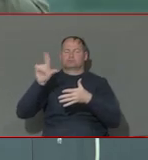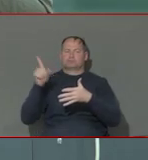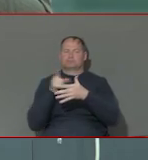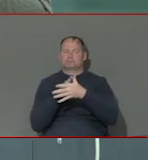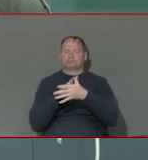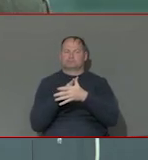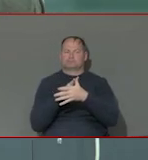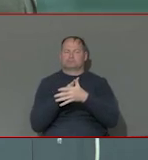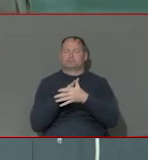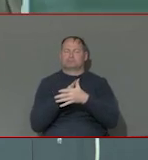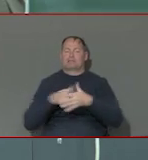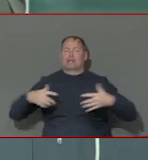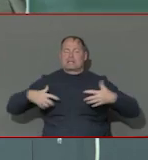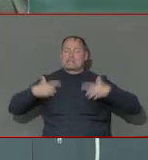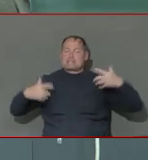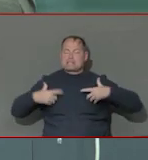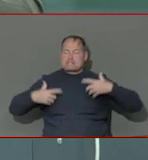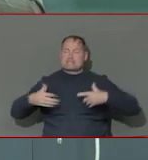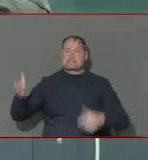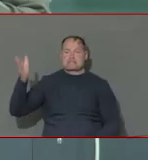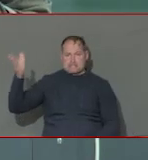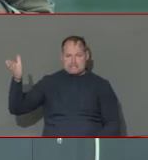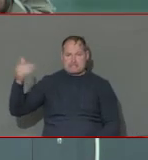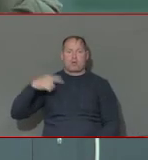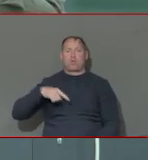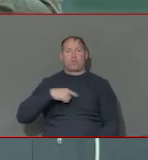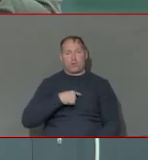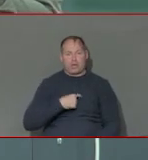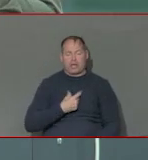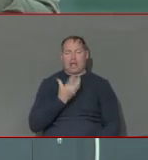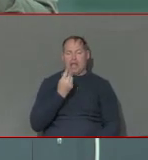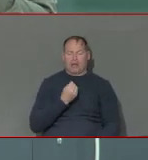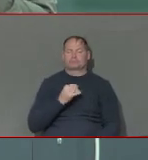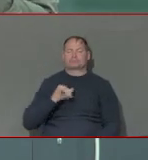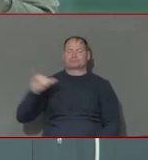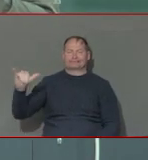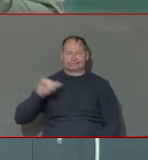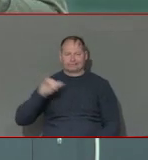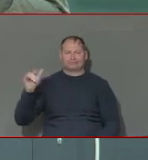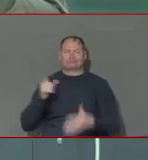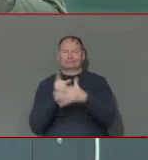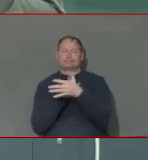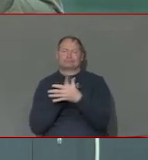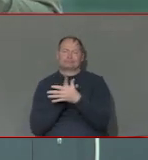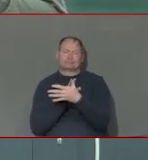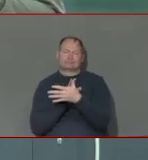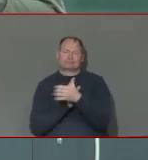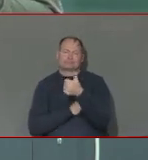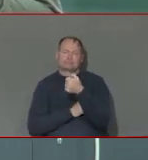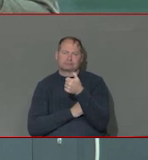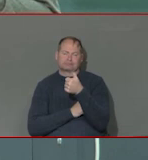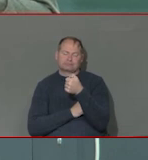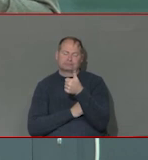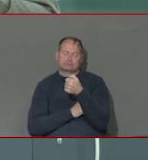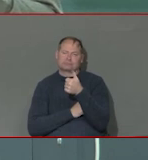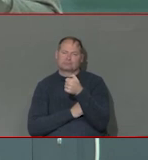both us and the great apes, we have an opposable thumb. And this opposable thumb, it is an advantage